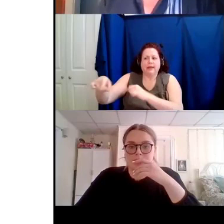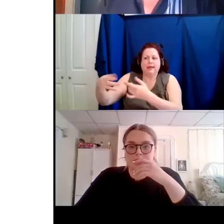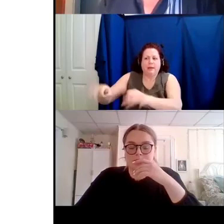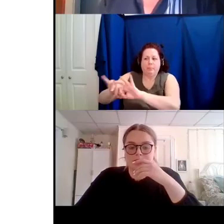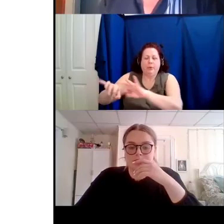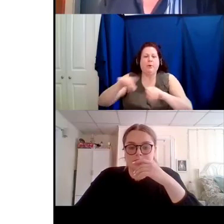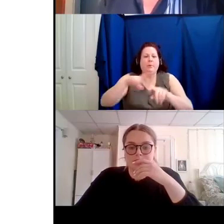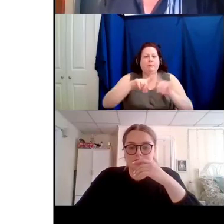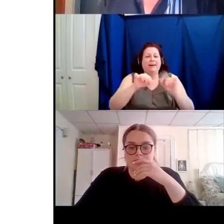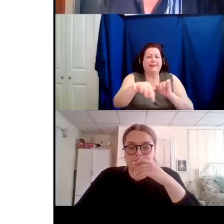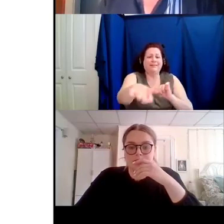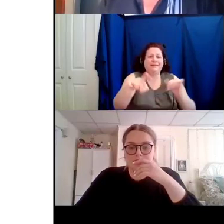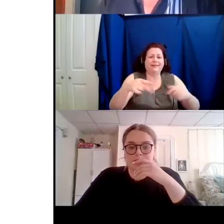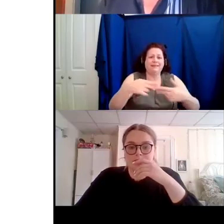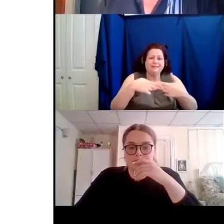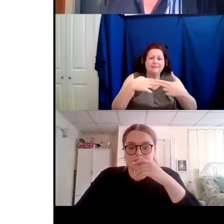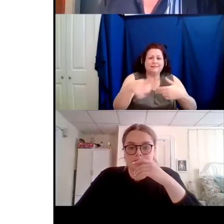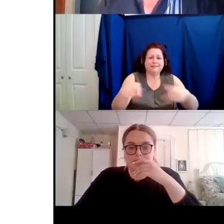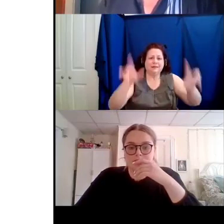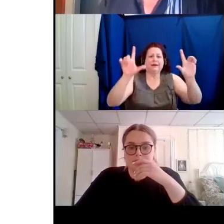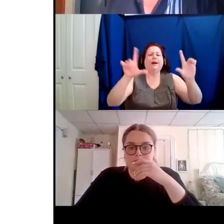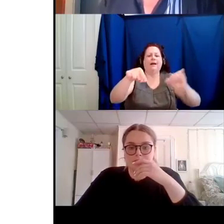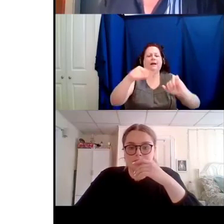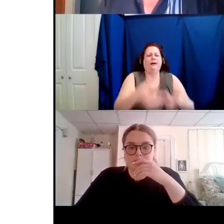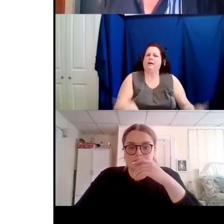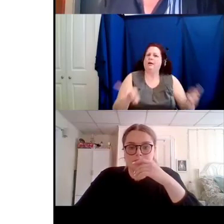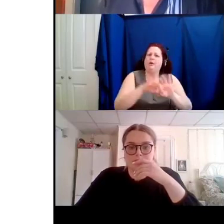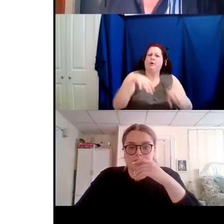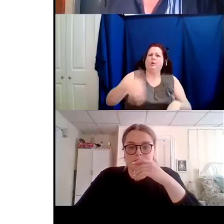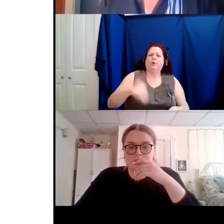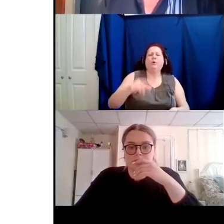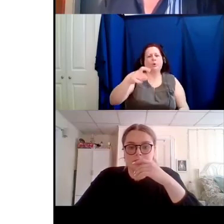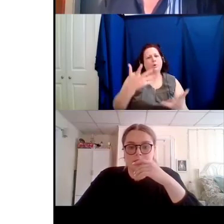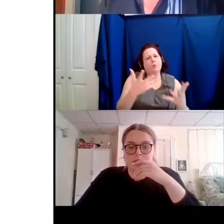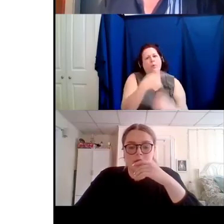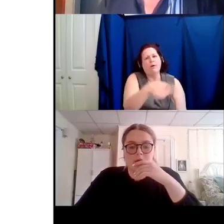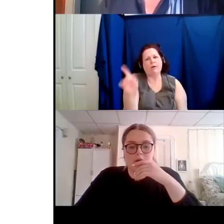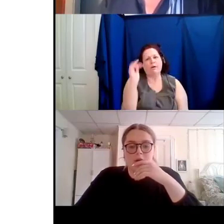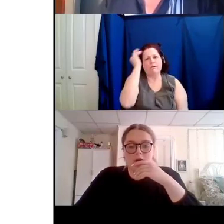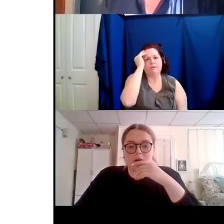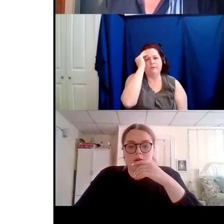important slide. Everyone should know this. So please, Ginger.